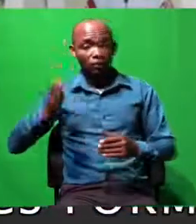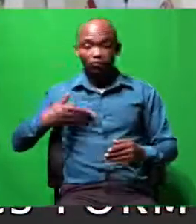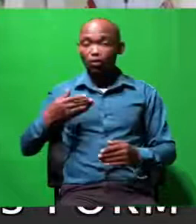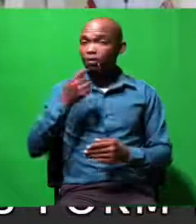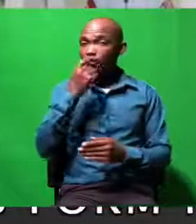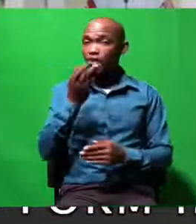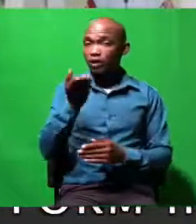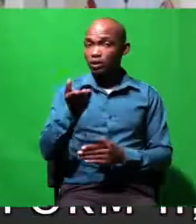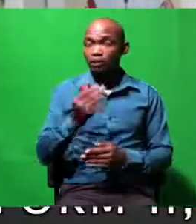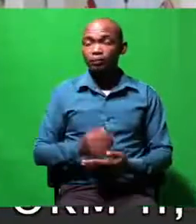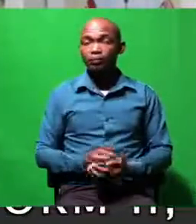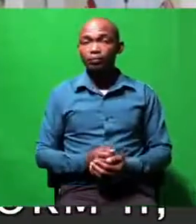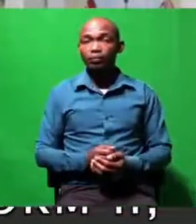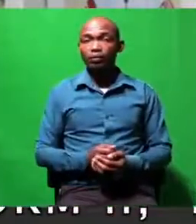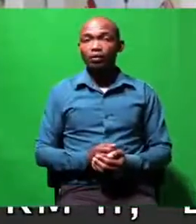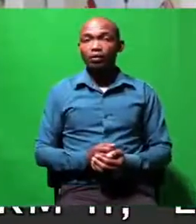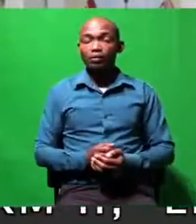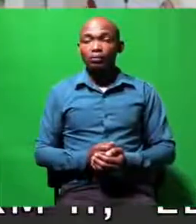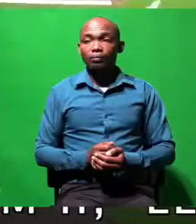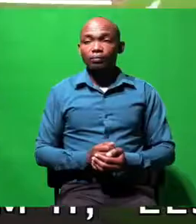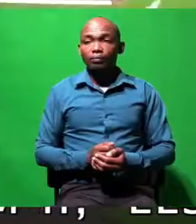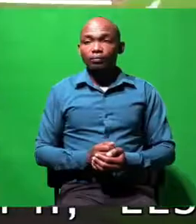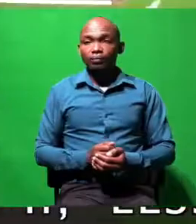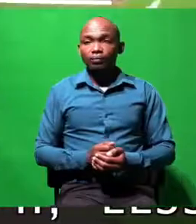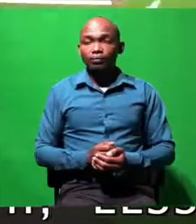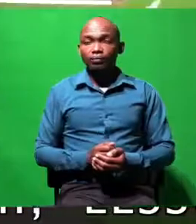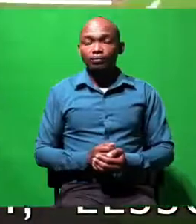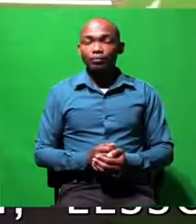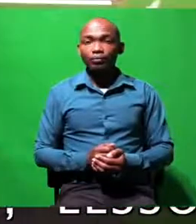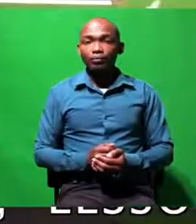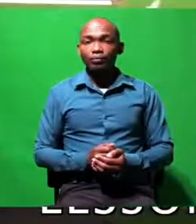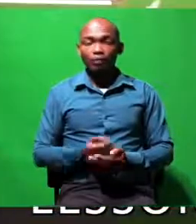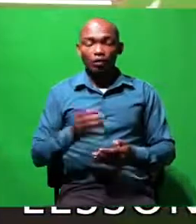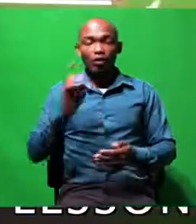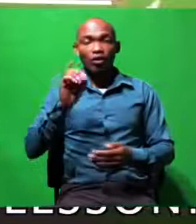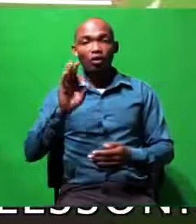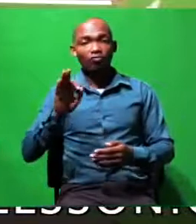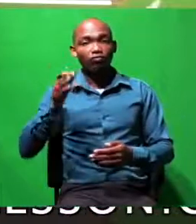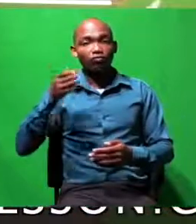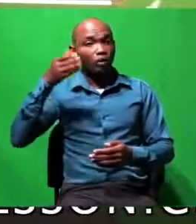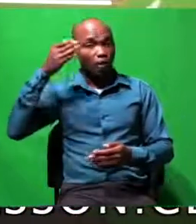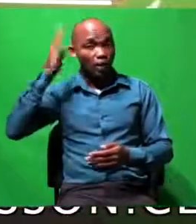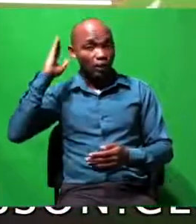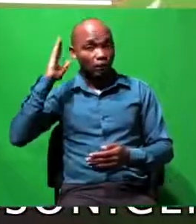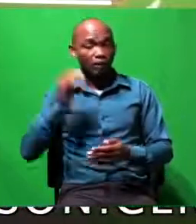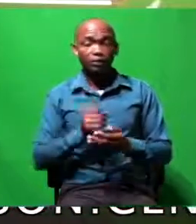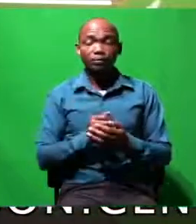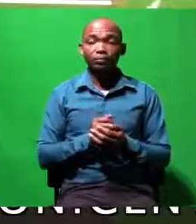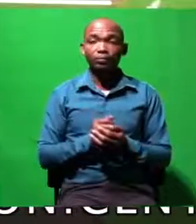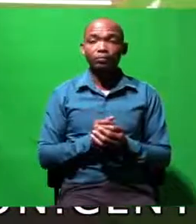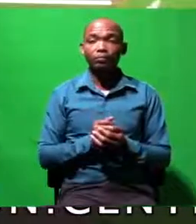you, I can mention to you the main organs of government.